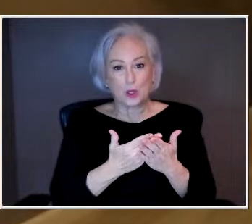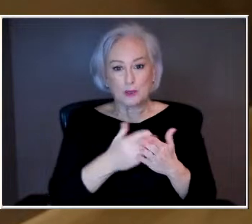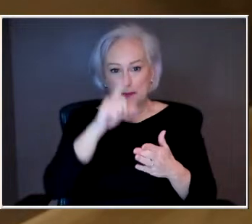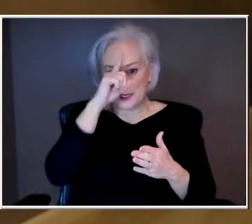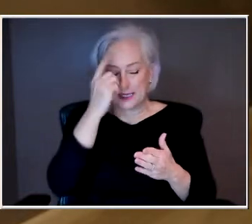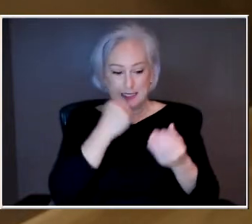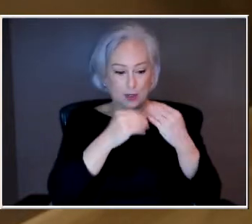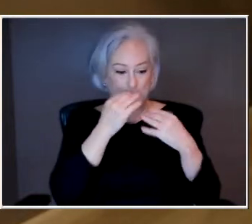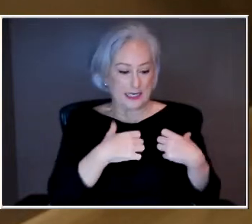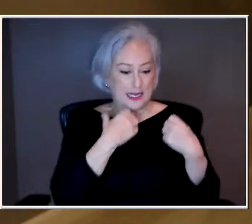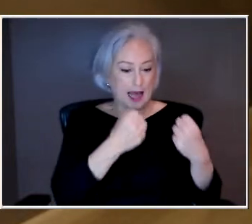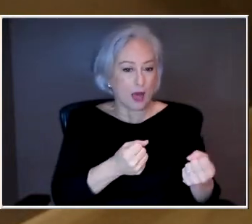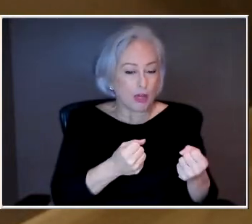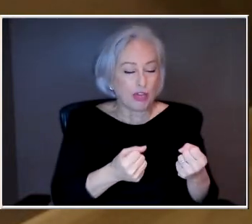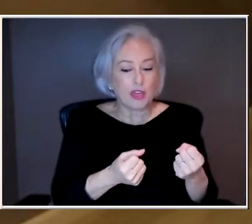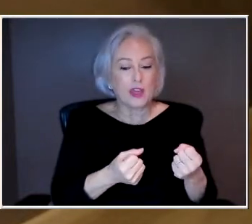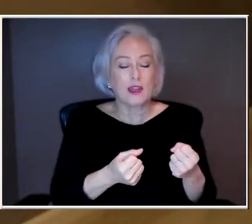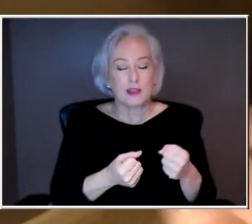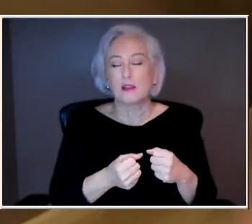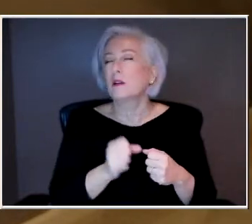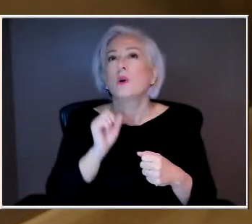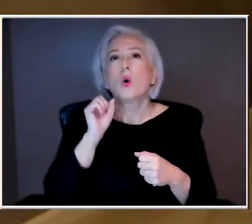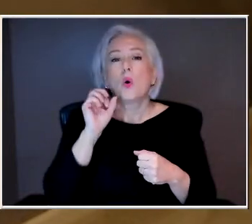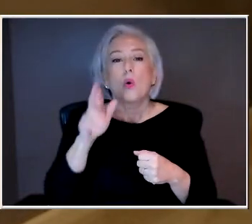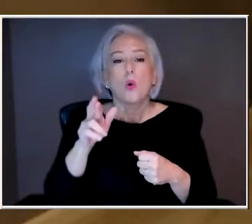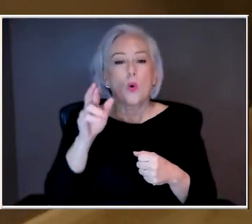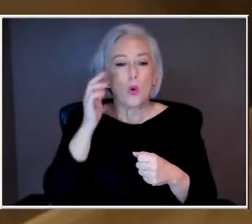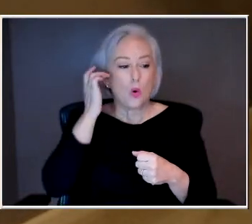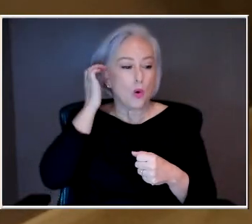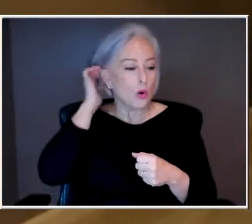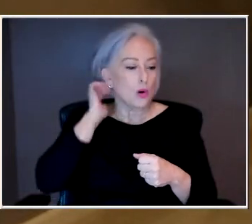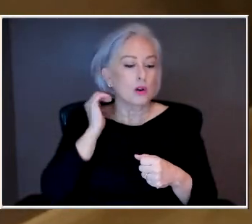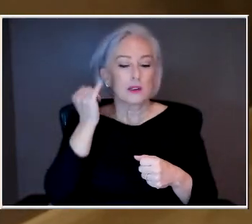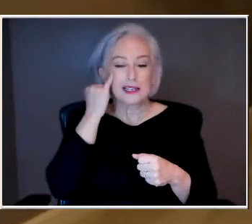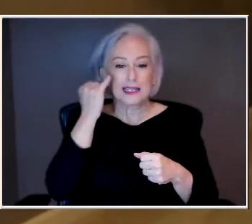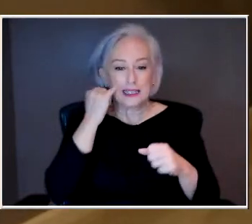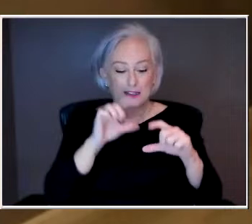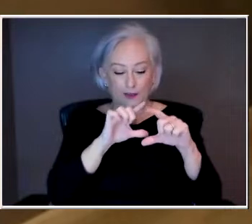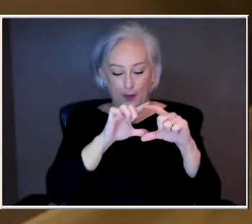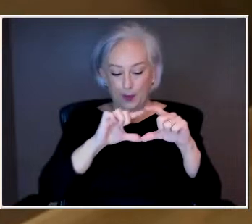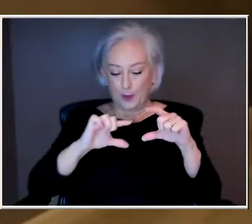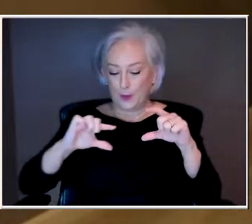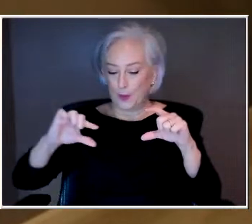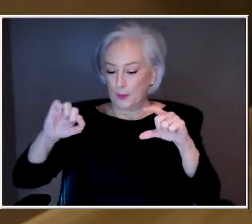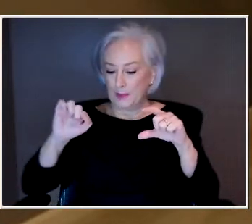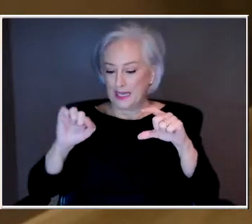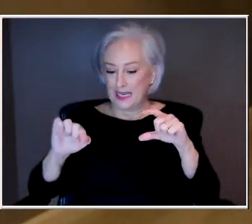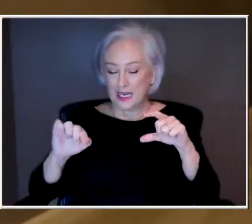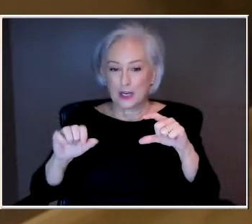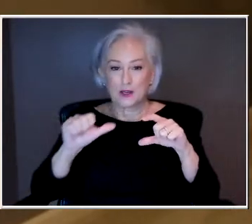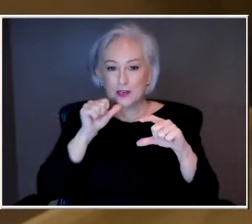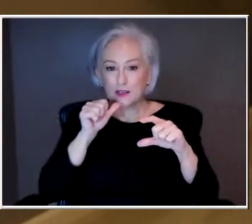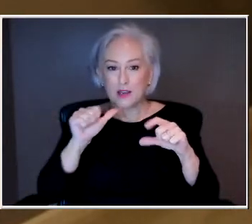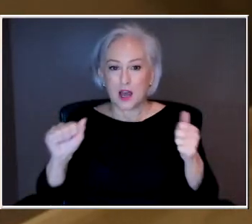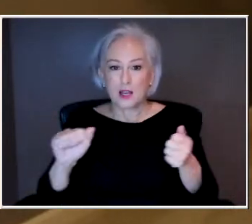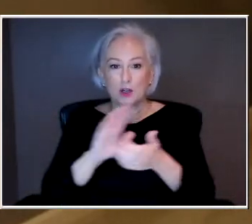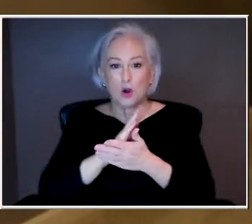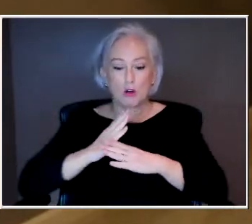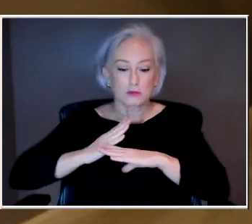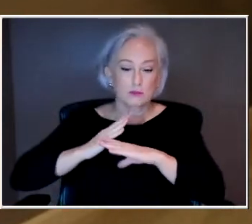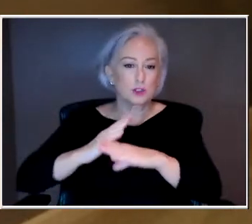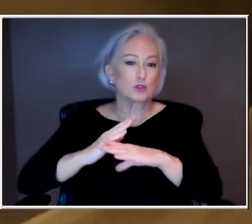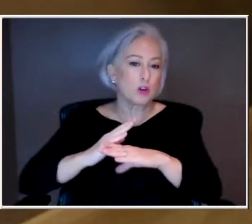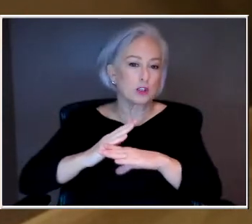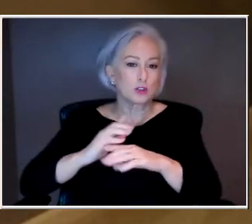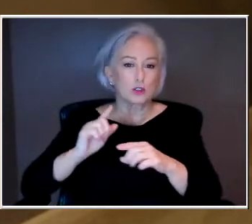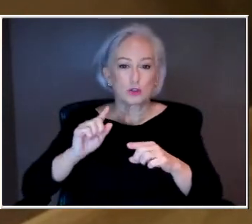healthy diet. And especially if it's in the tail of the pancreas, where it's not going to cause any obstruction to bile duct system